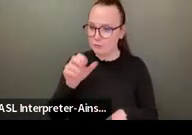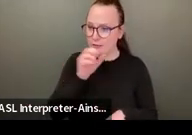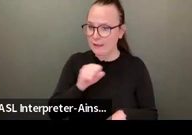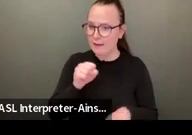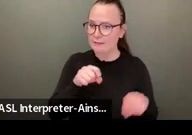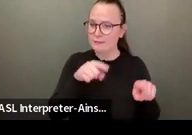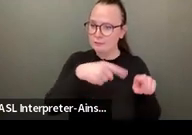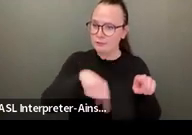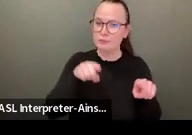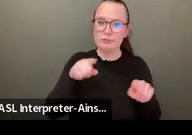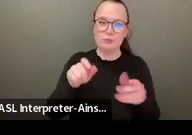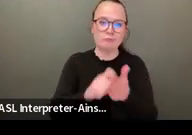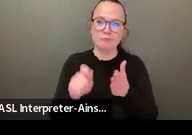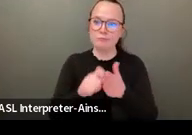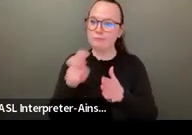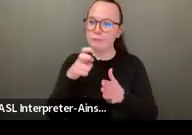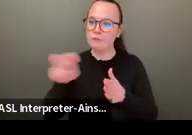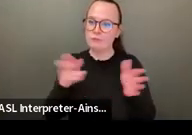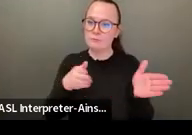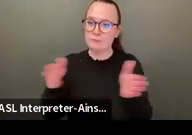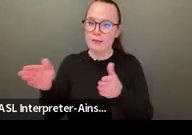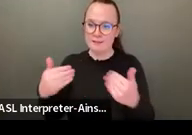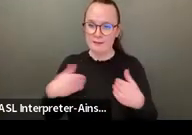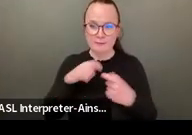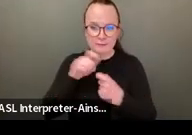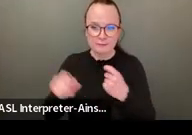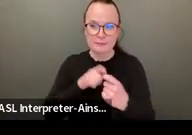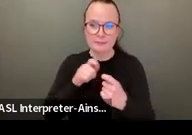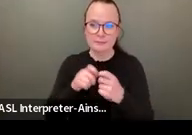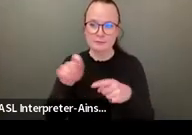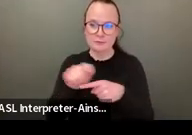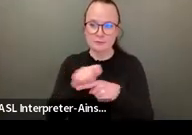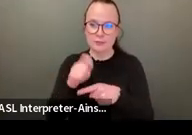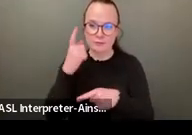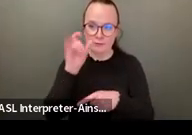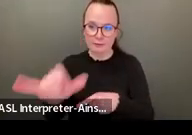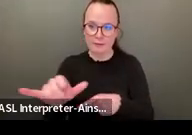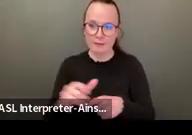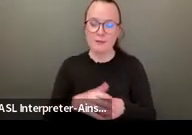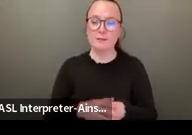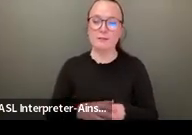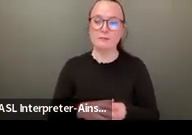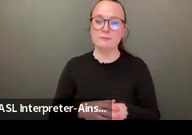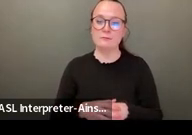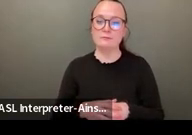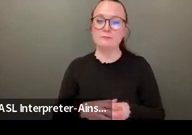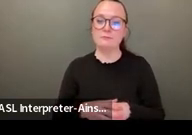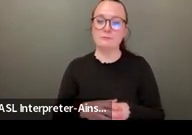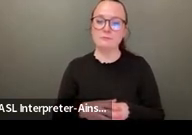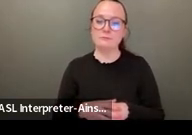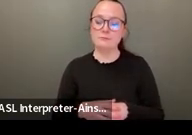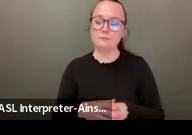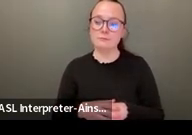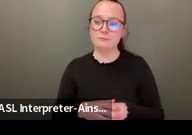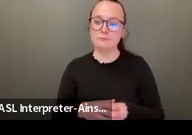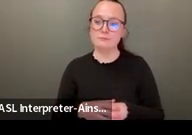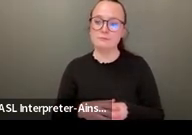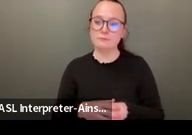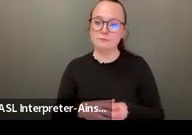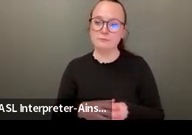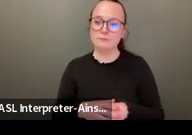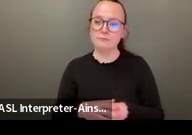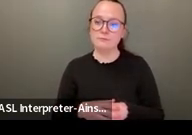writing transition plans, we have a training specific to that. And it also goes over